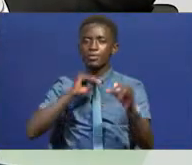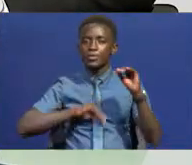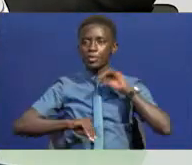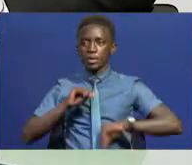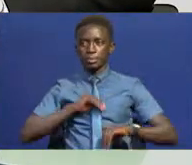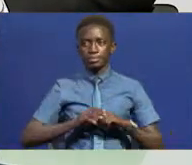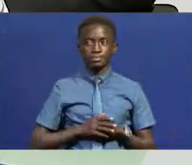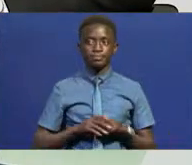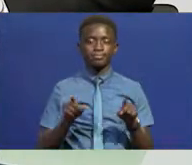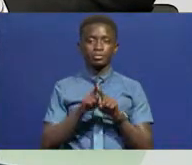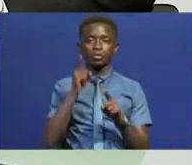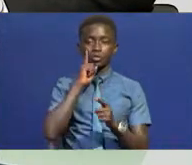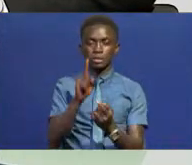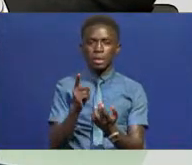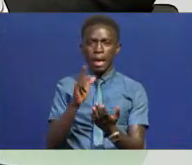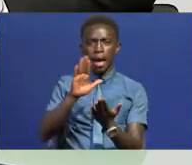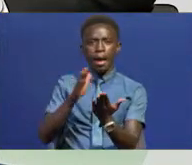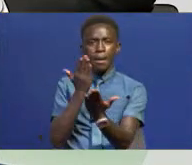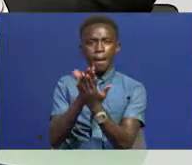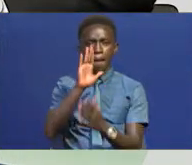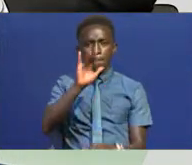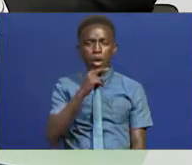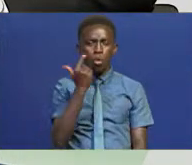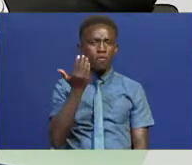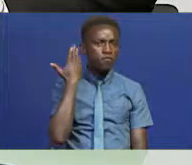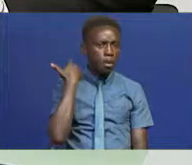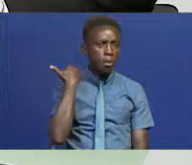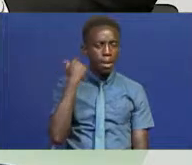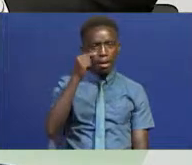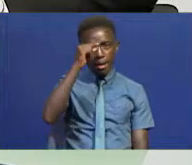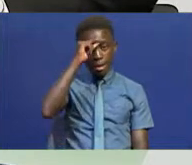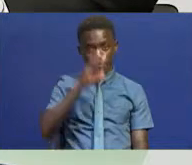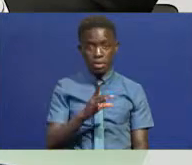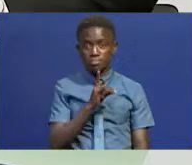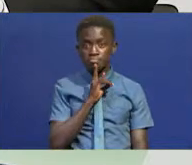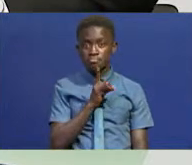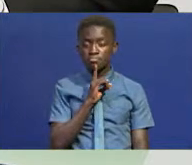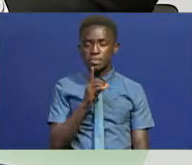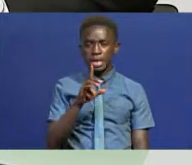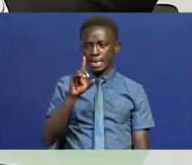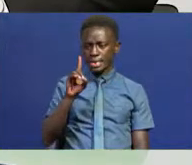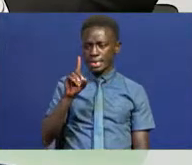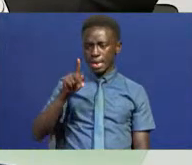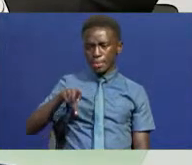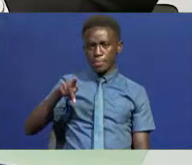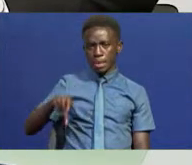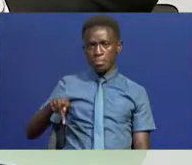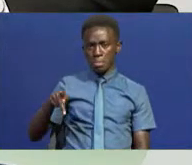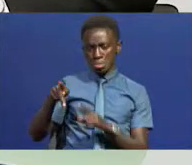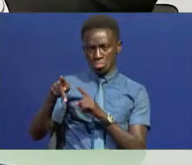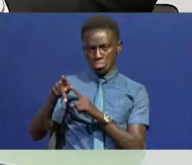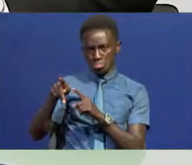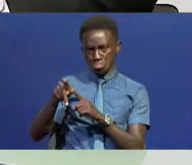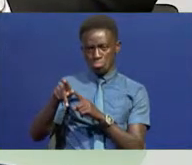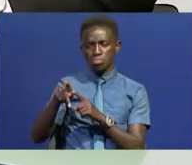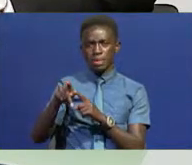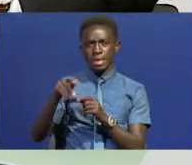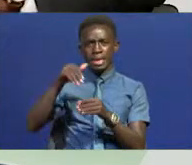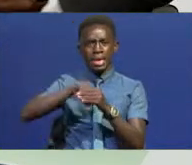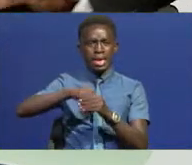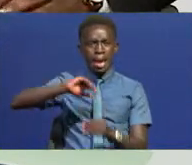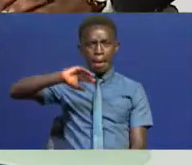application filed by the former Murang'a governor, saying the intended prosecution by the Directorate of Public Prosecution at